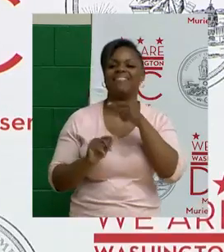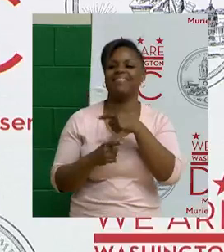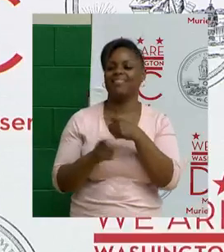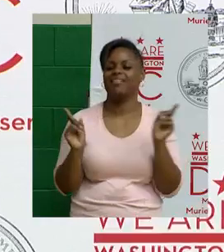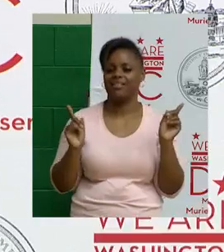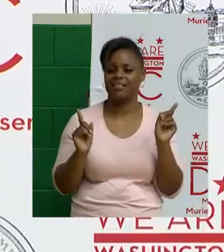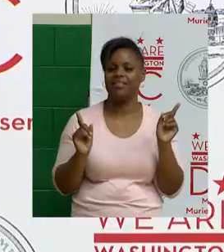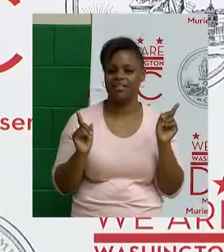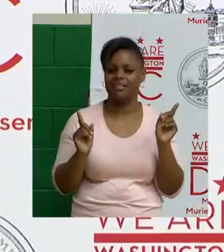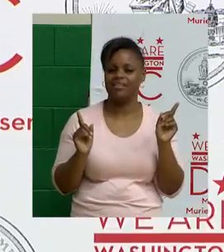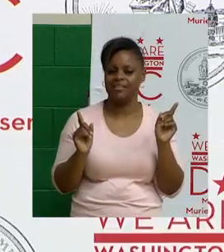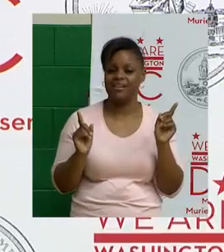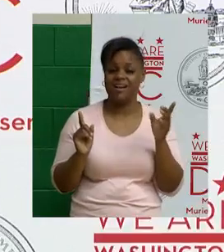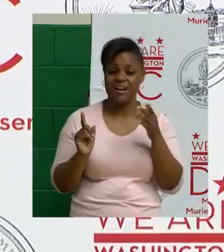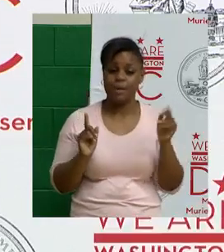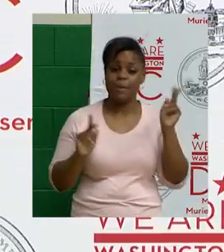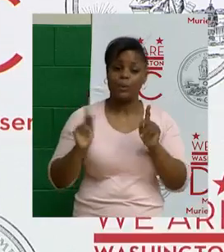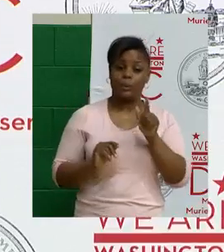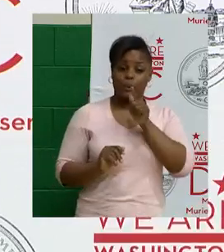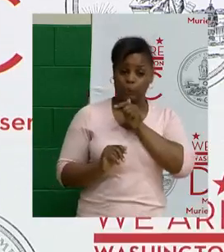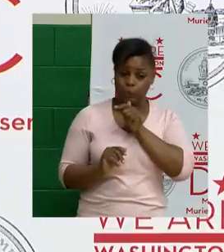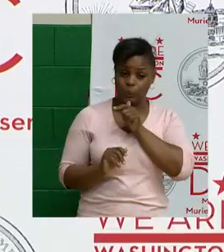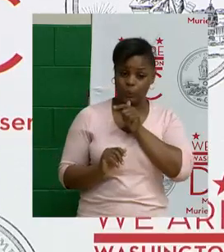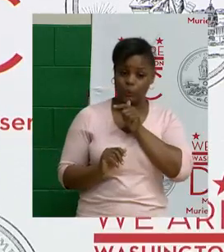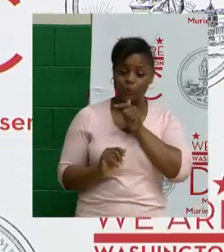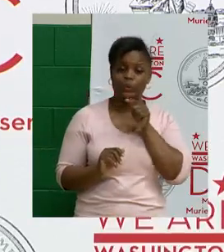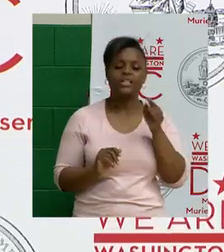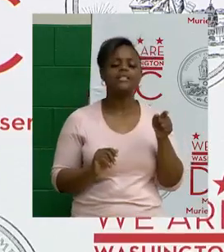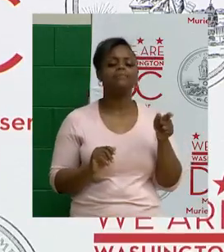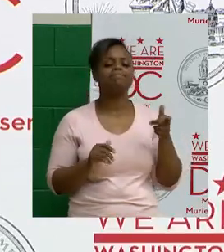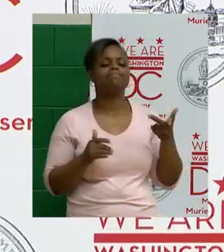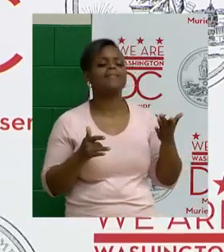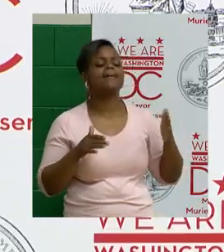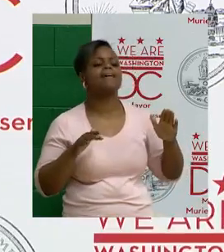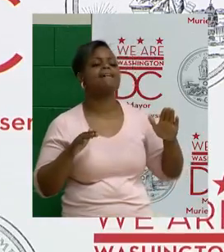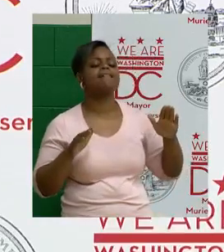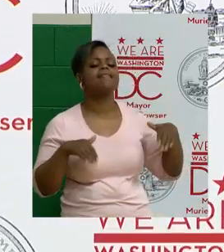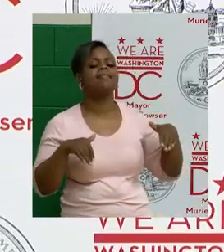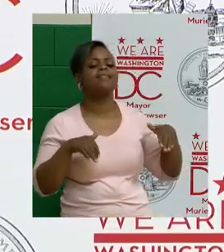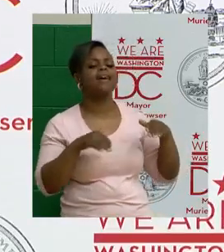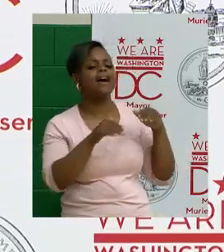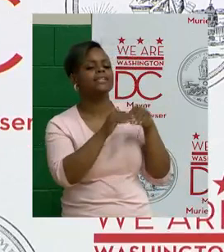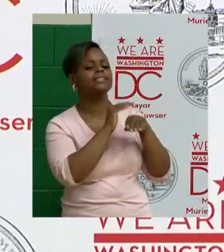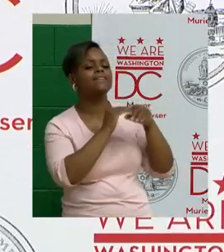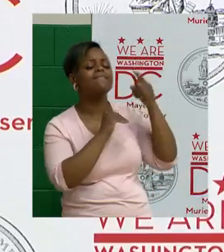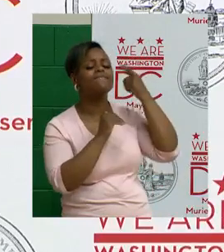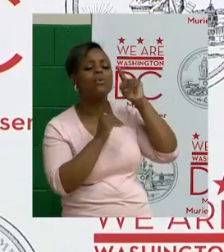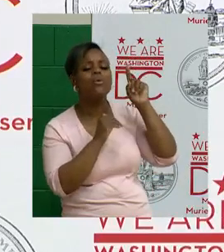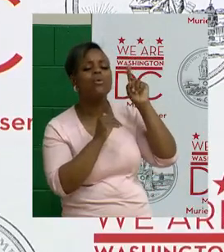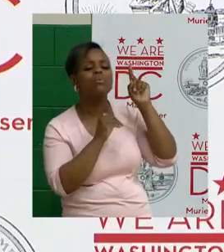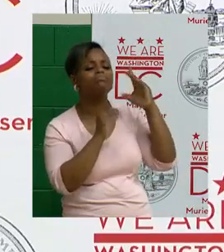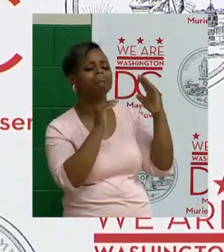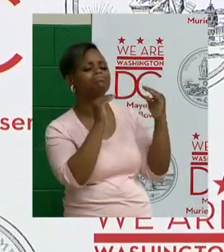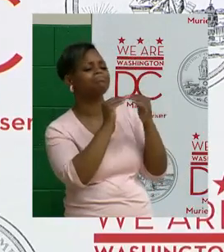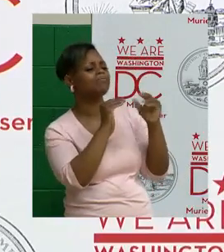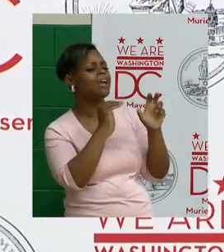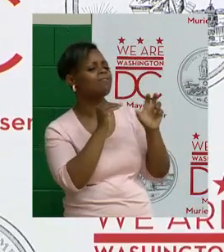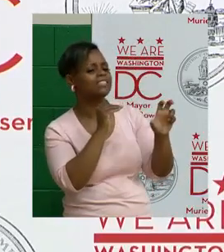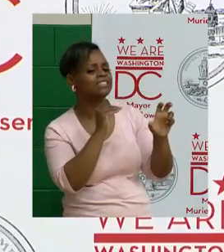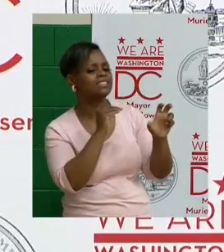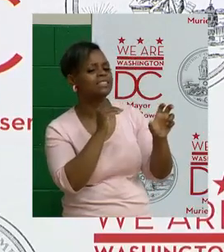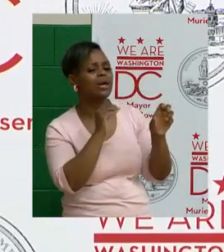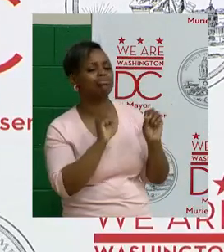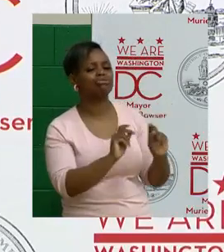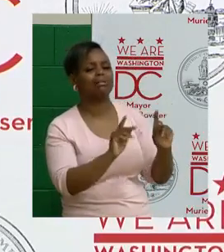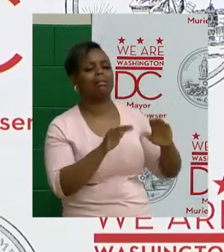people in the neighborhoods who have not had access to as much investment and